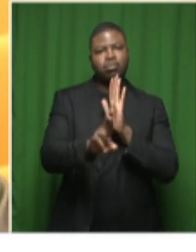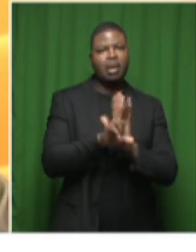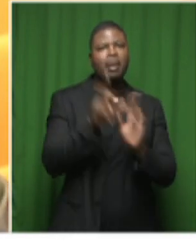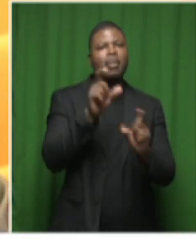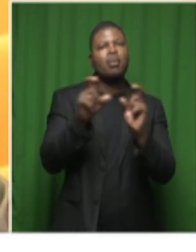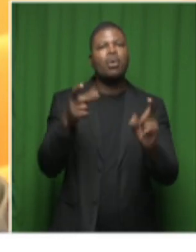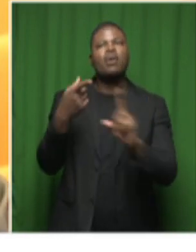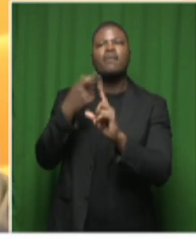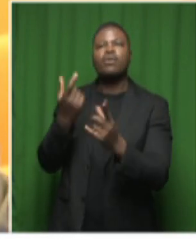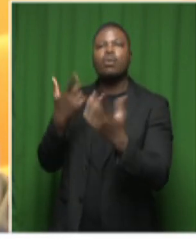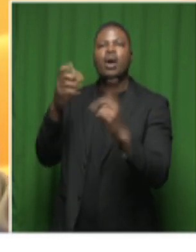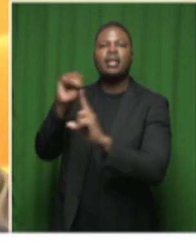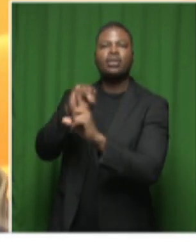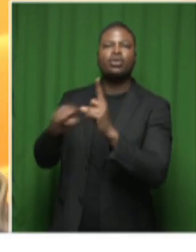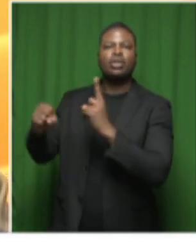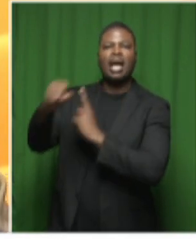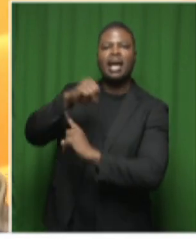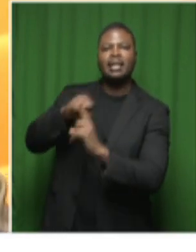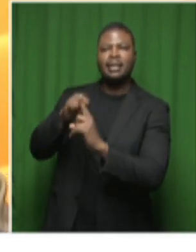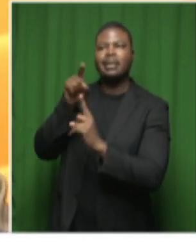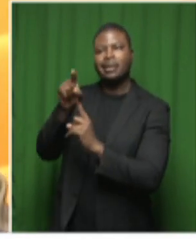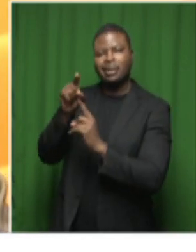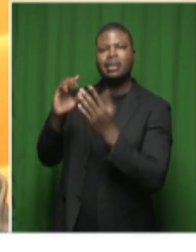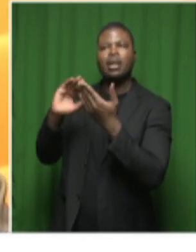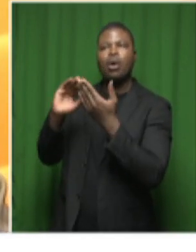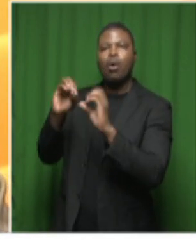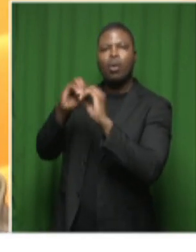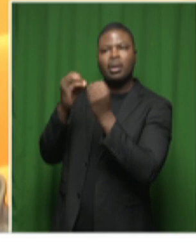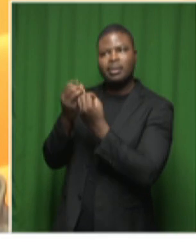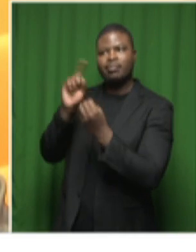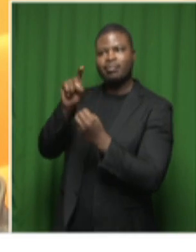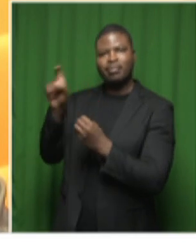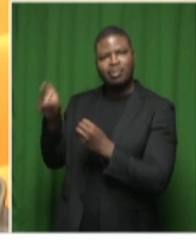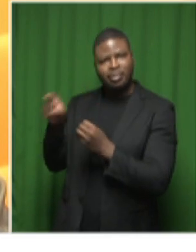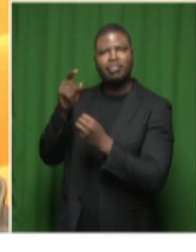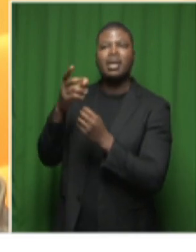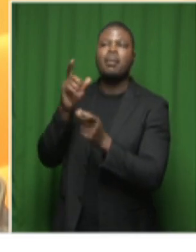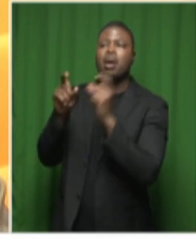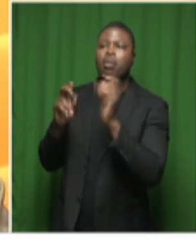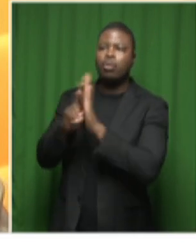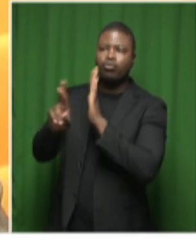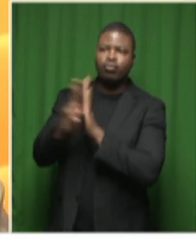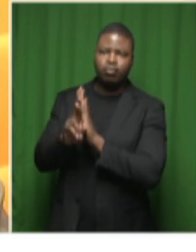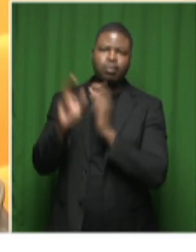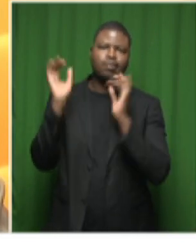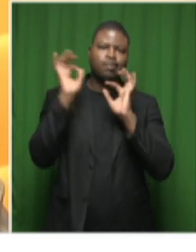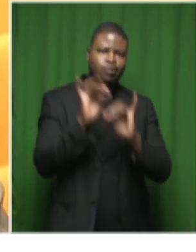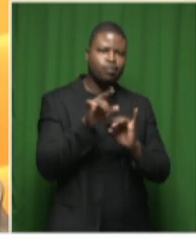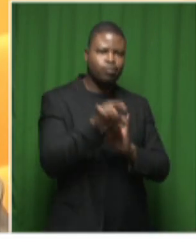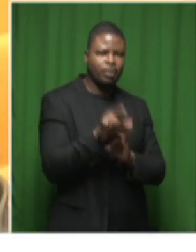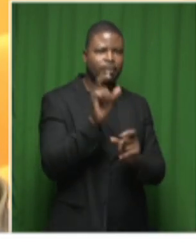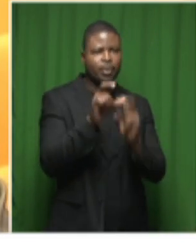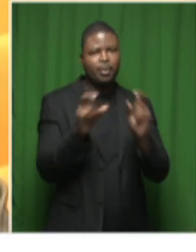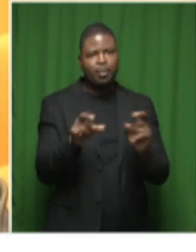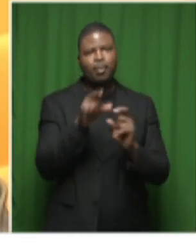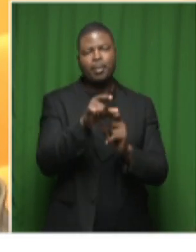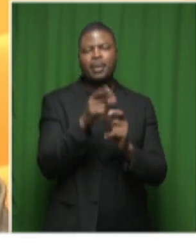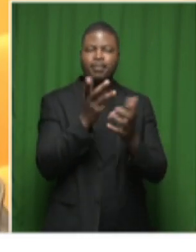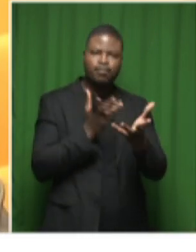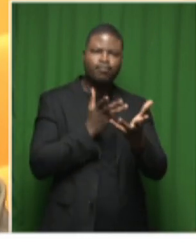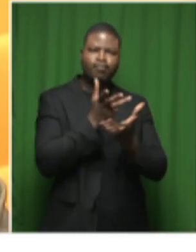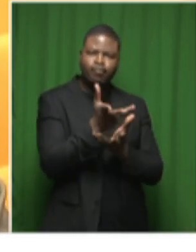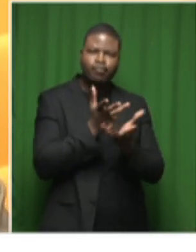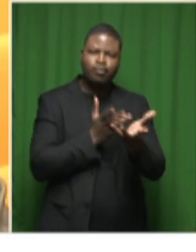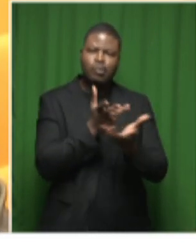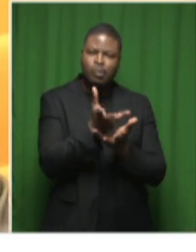society. And these representatives take part on all levels, and they're very engaged, for example,